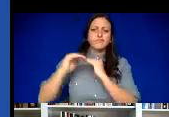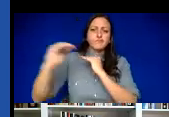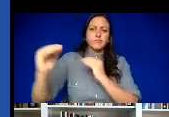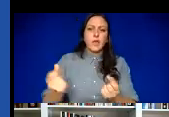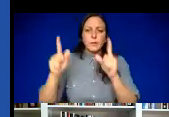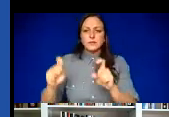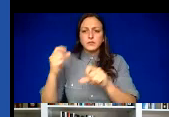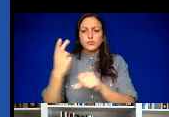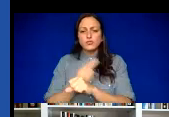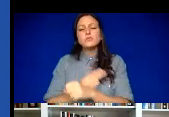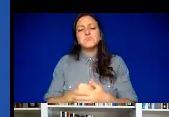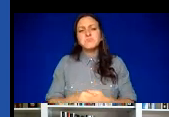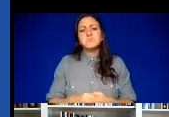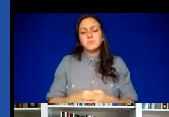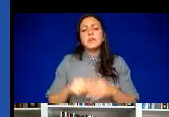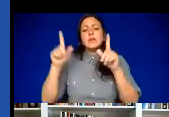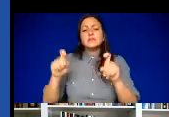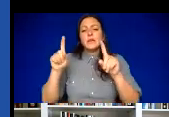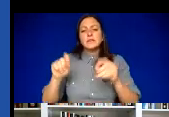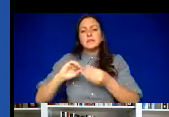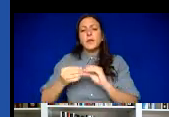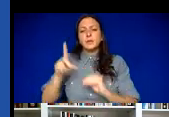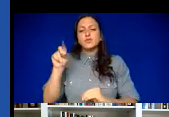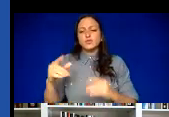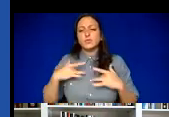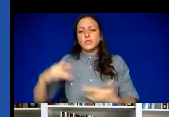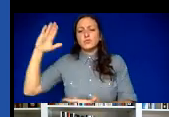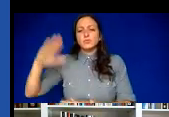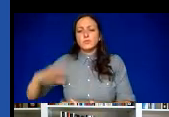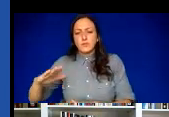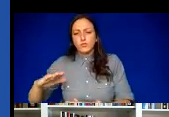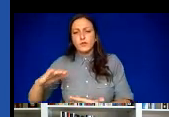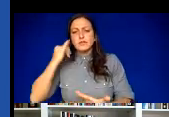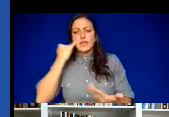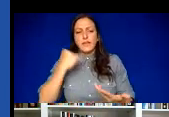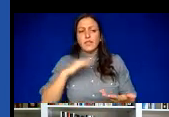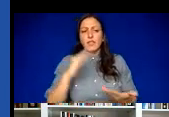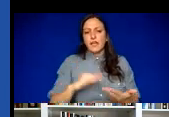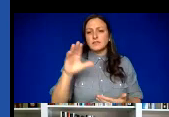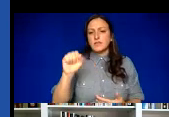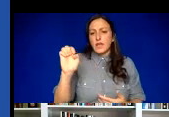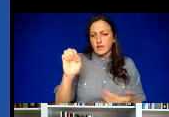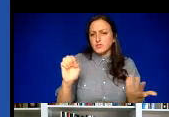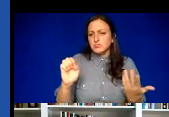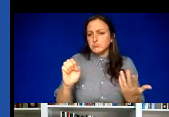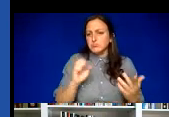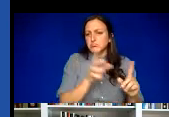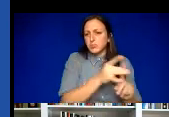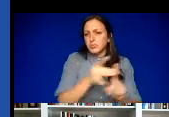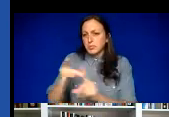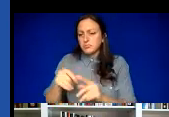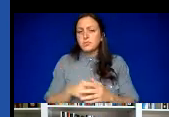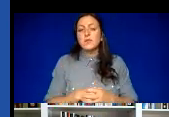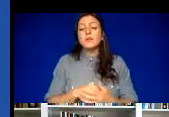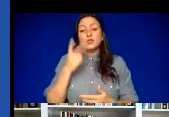tend to go down when there are lower number of cases. So, we saw several weeks